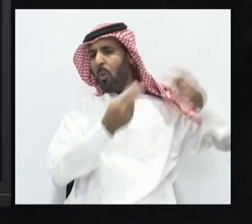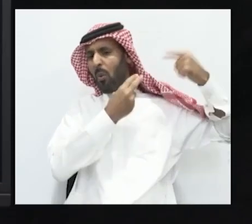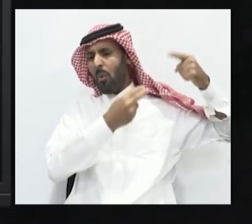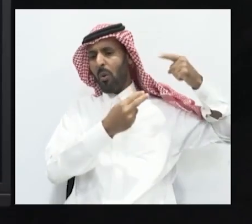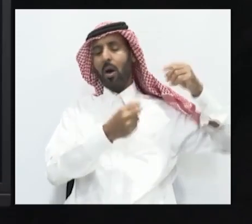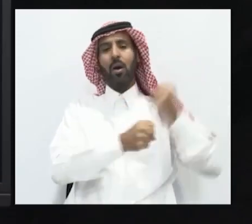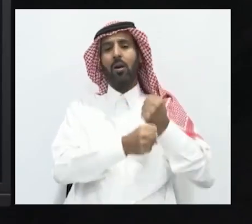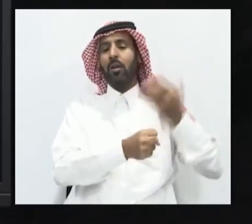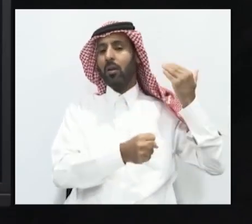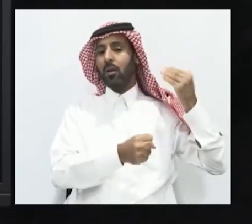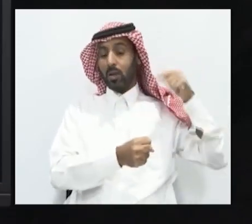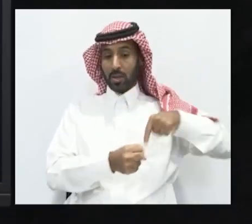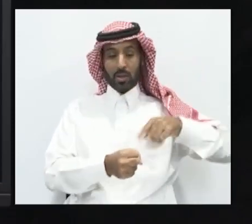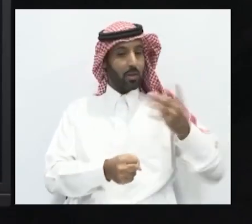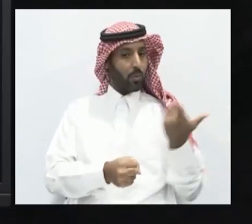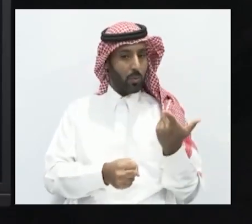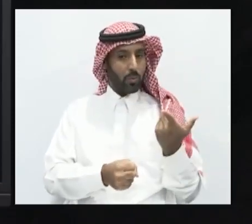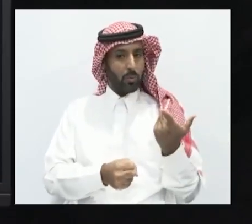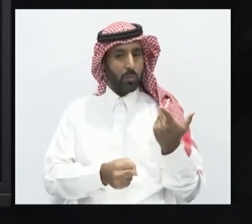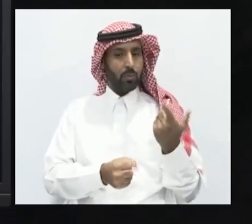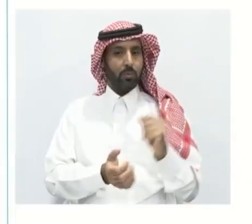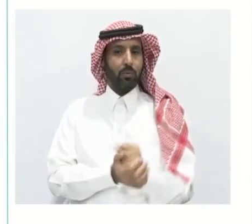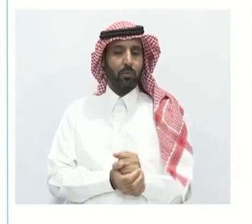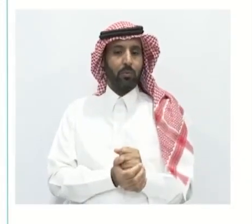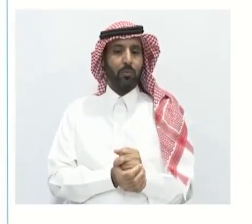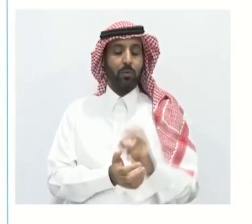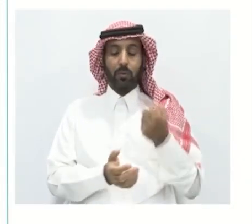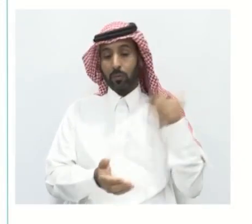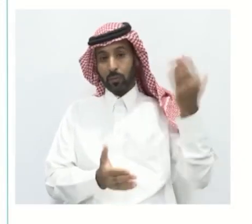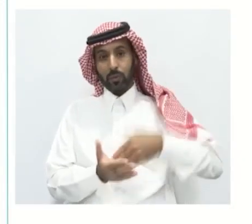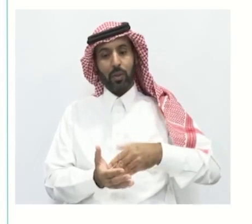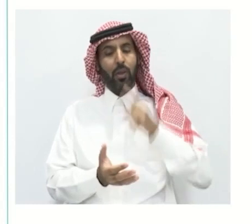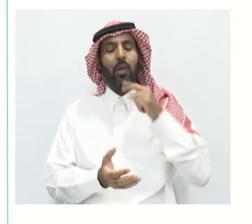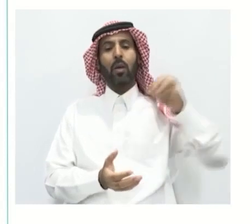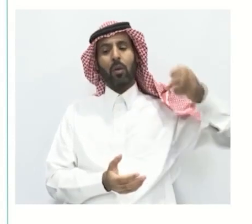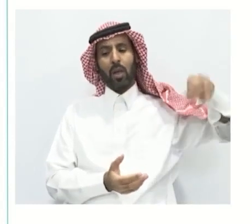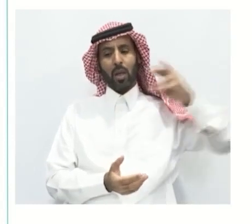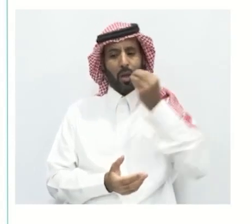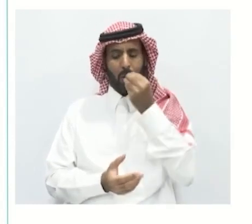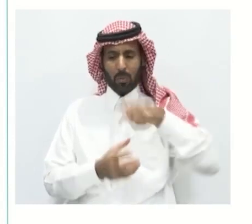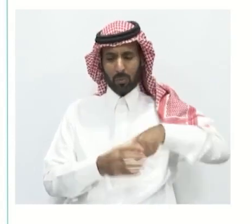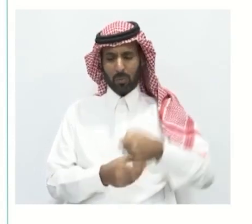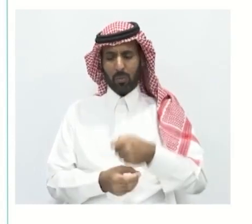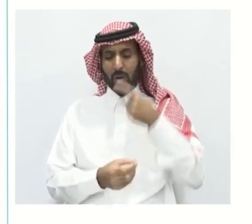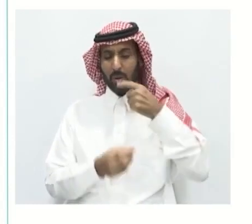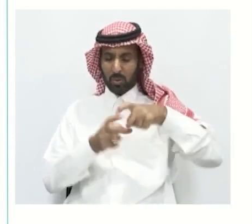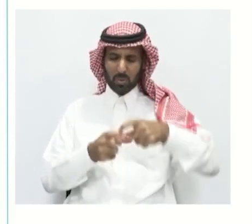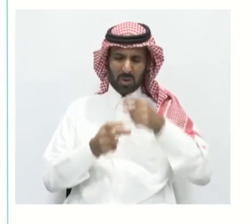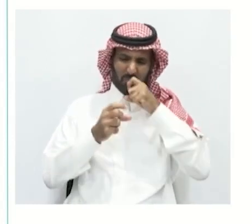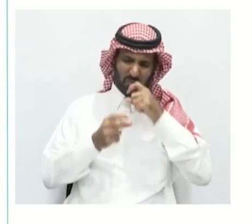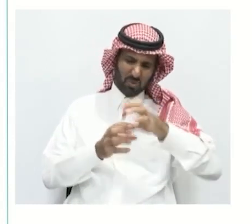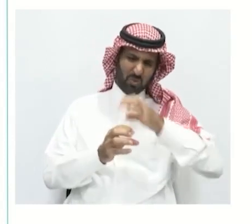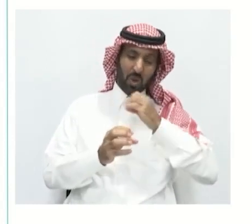What did he do in the past and what's he doing now? Again, Umar ate a lot of junk food in his